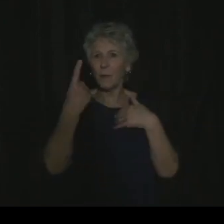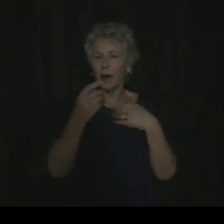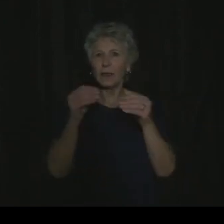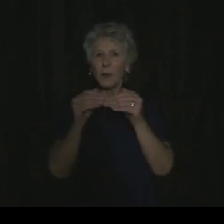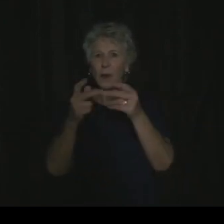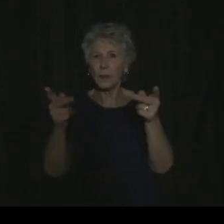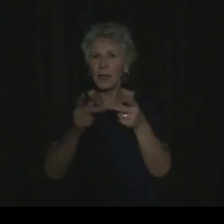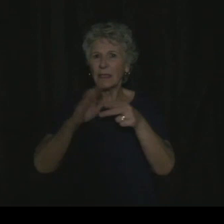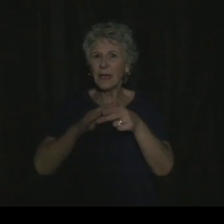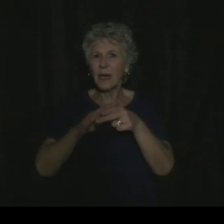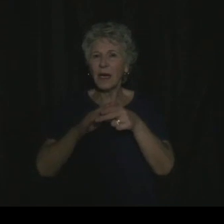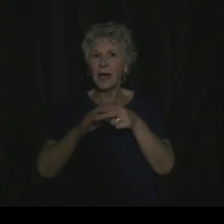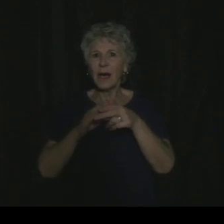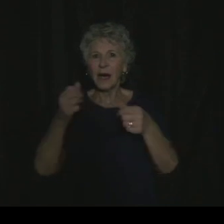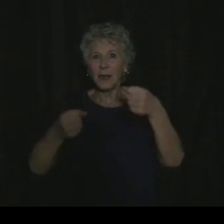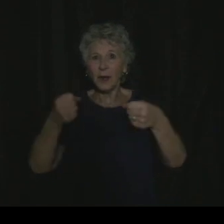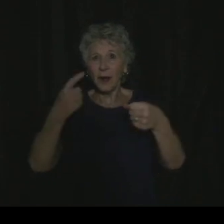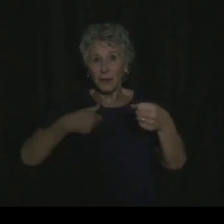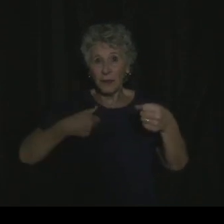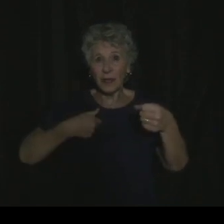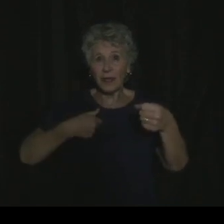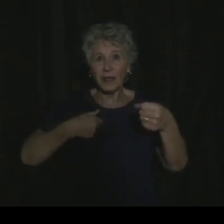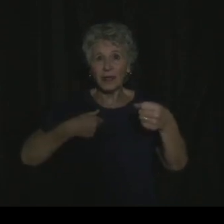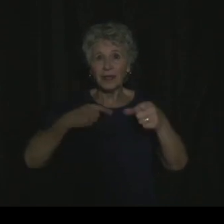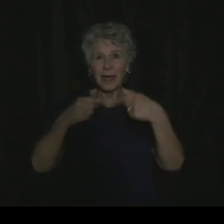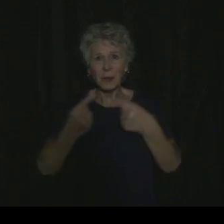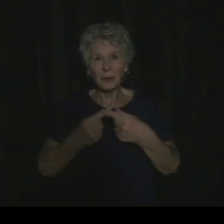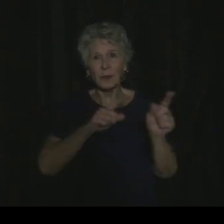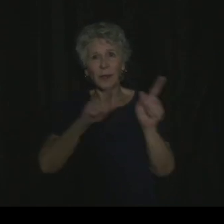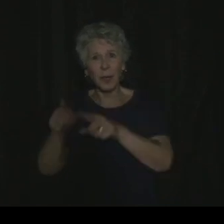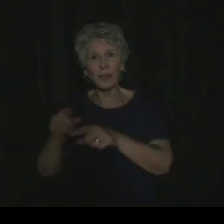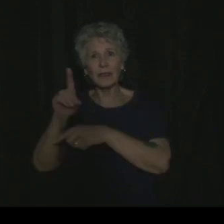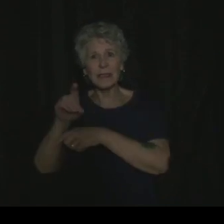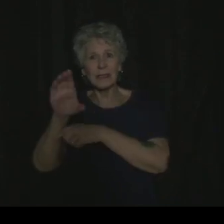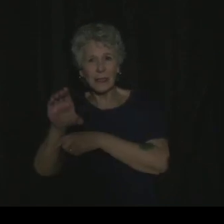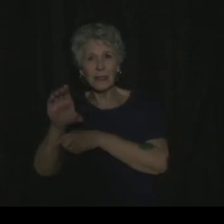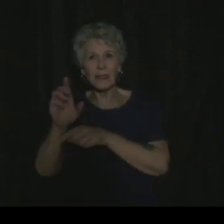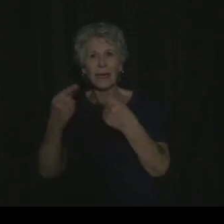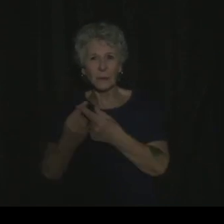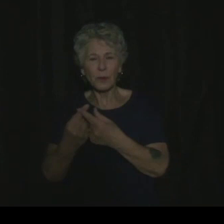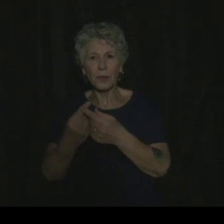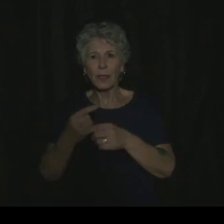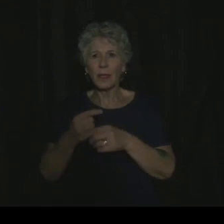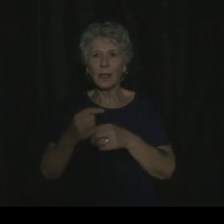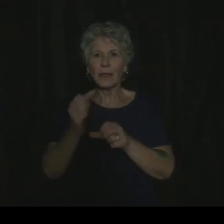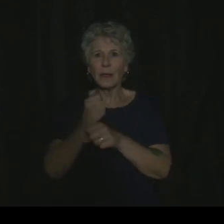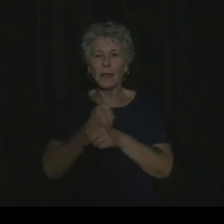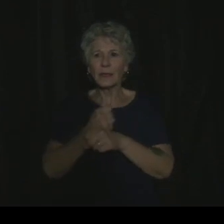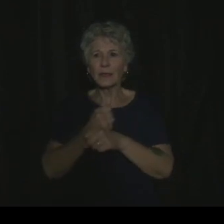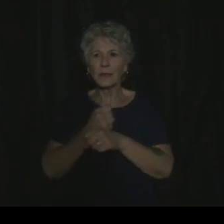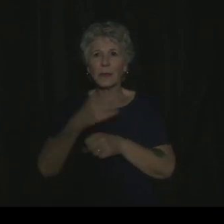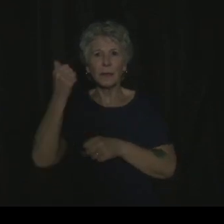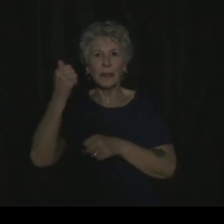van? That group you're going with down to D.C., you know that group that makes you a better man,